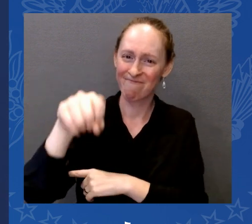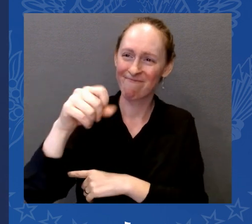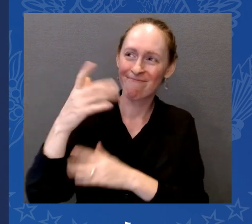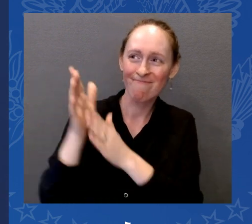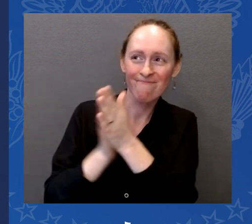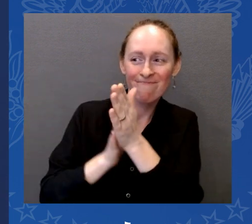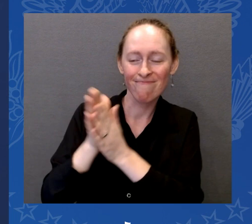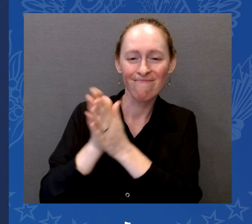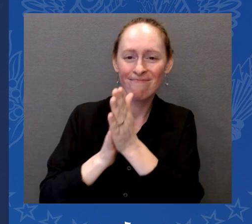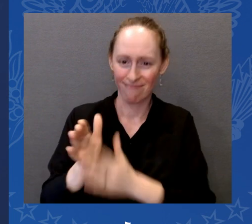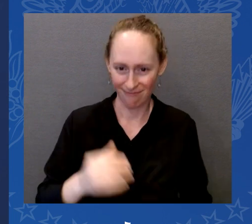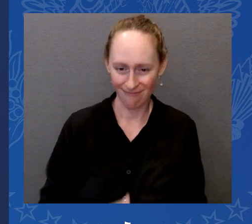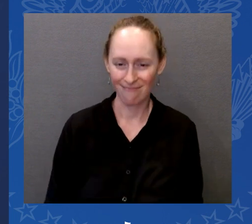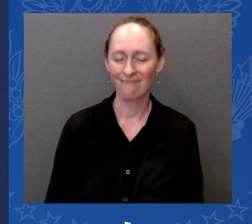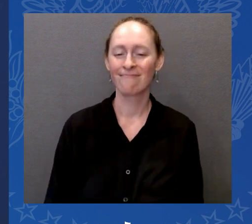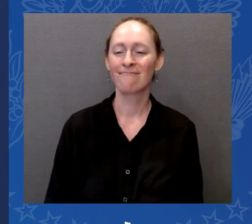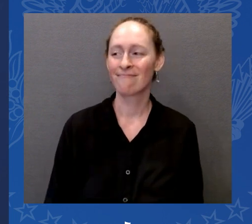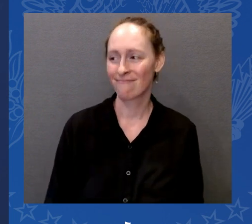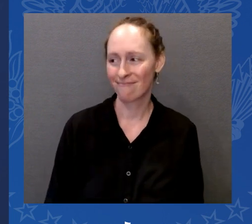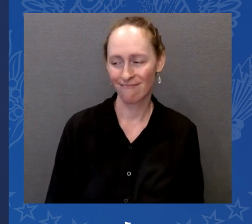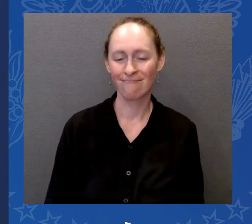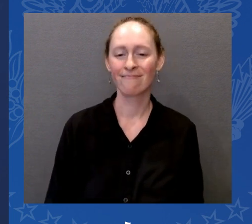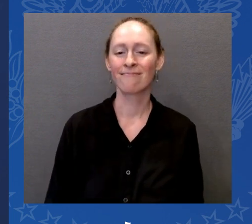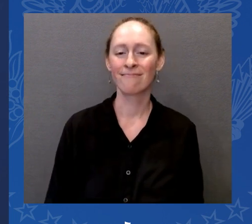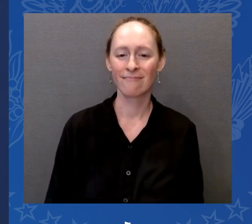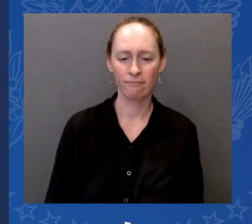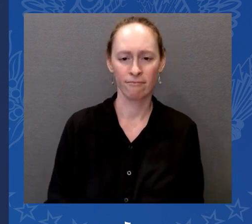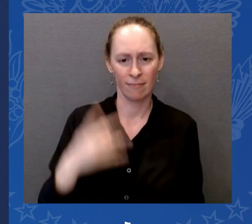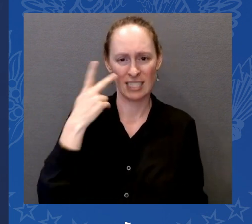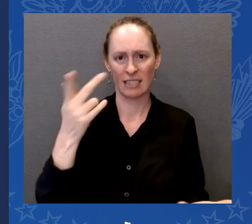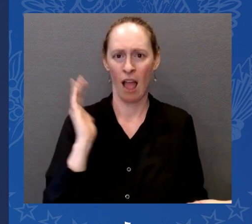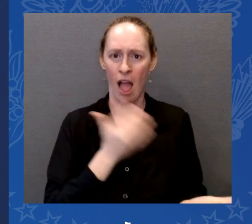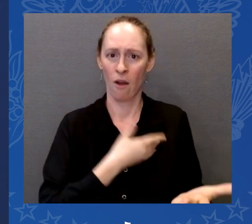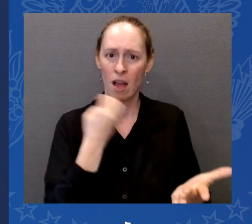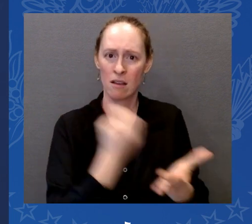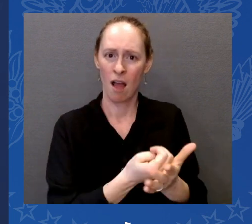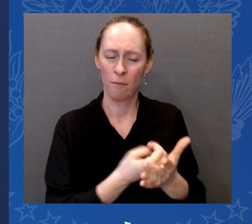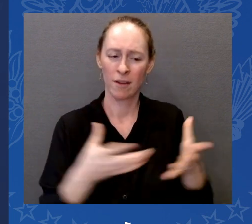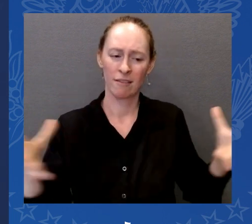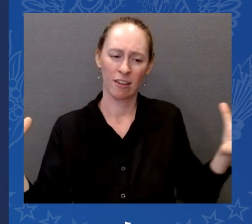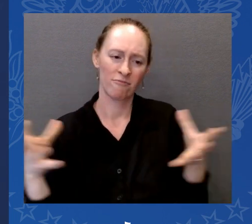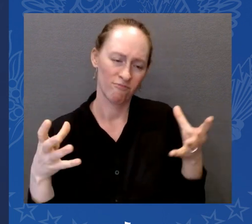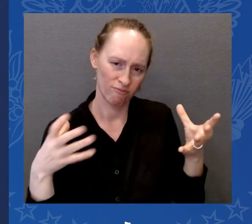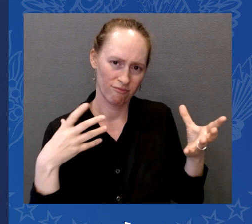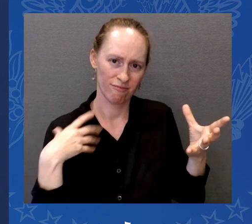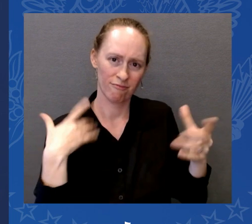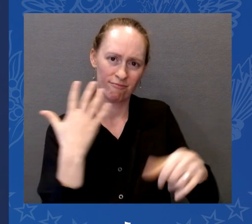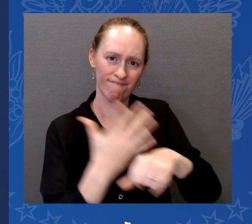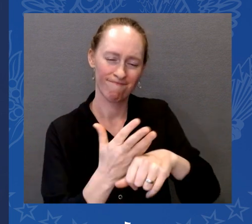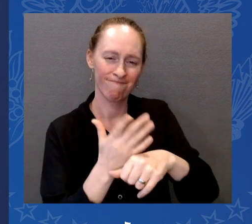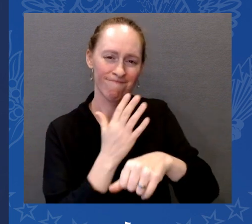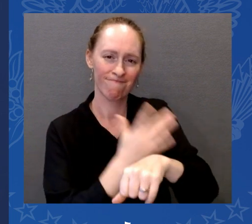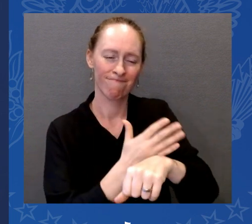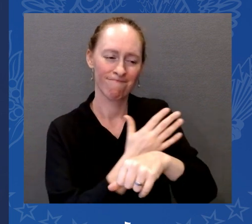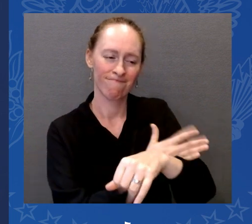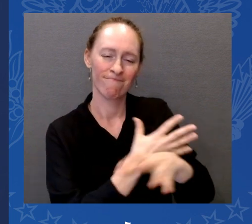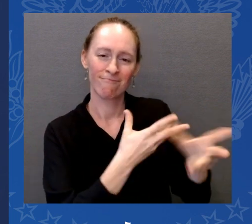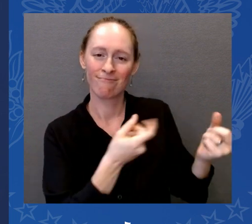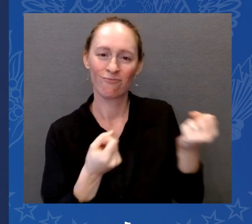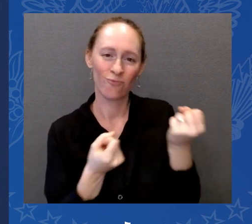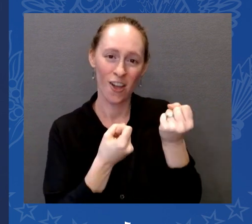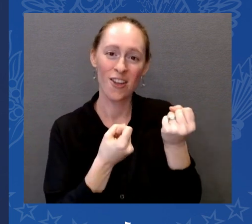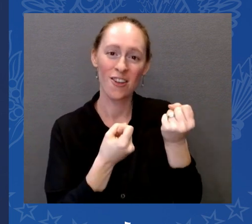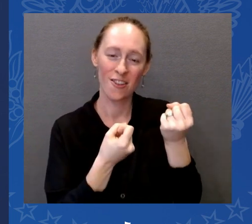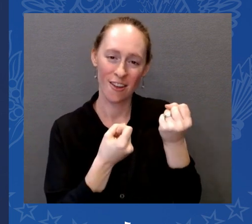one that works for everyone. The positions America put America in a position to win the economic competition of the 21st